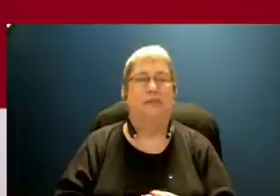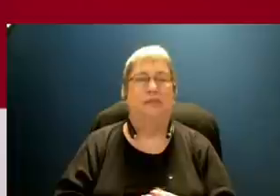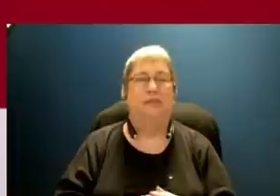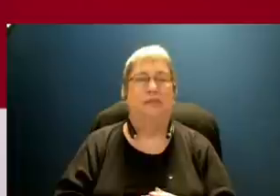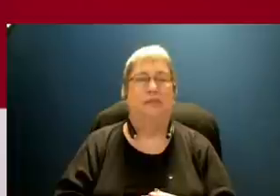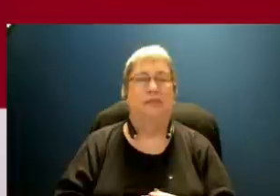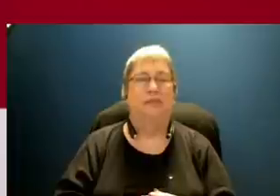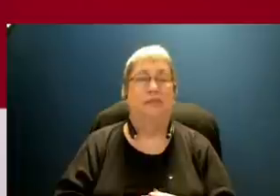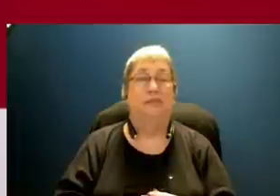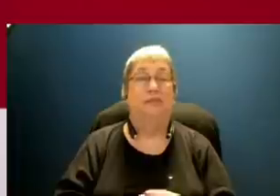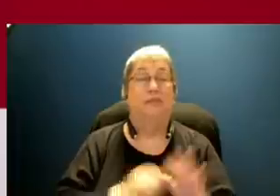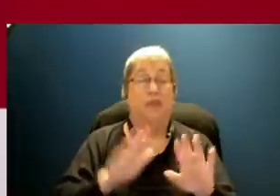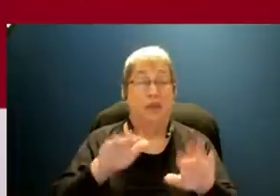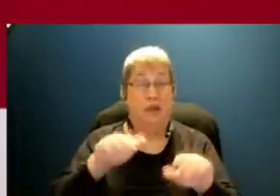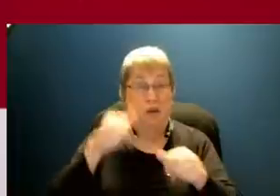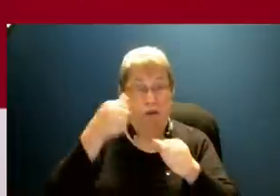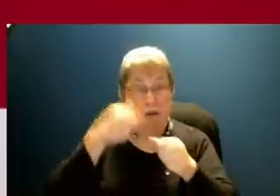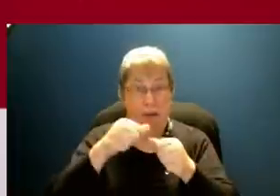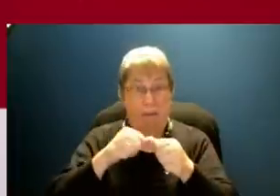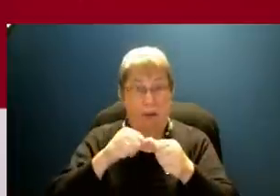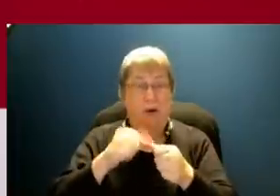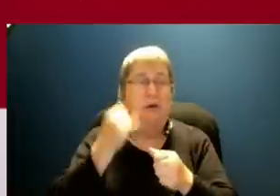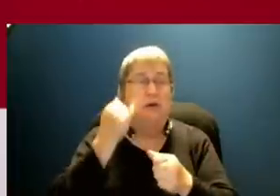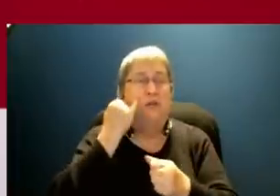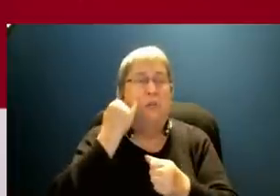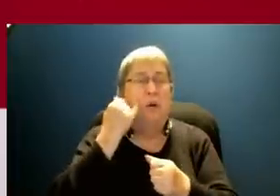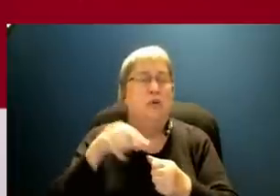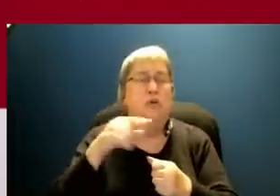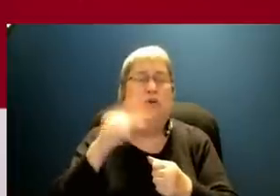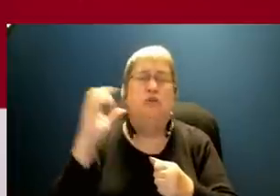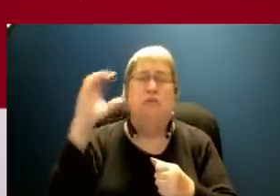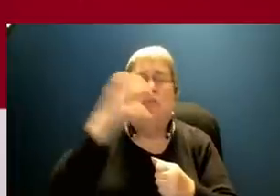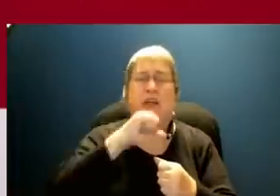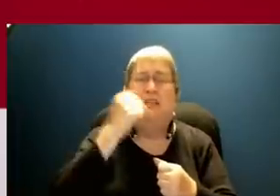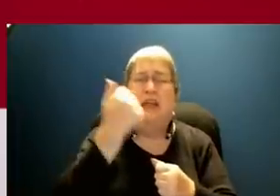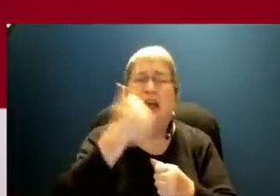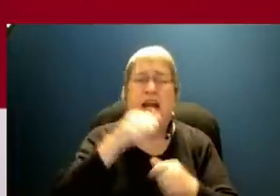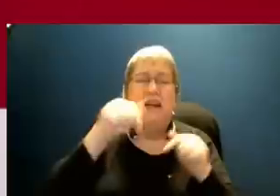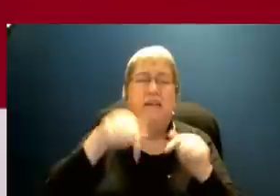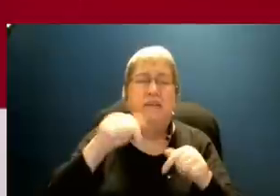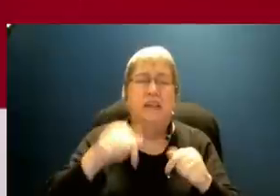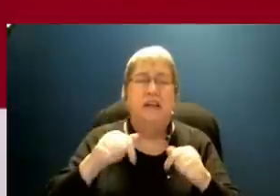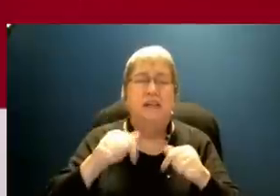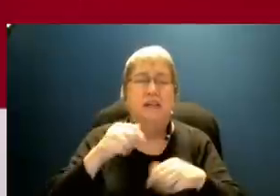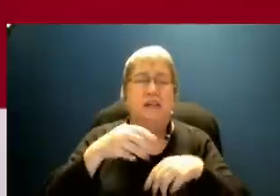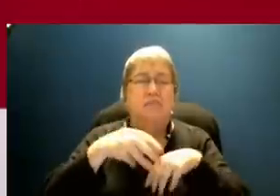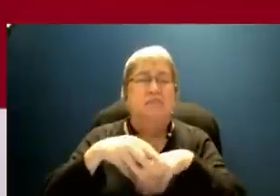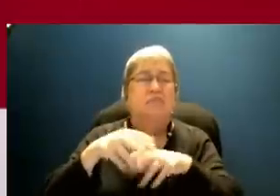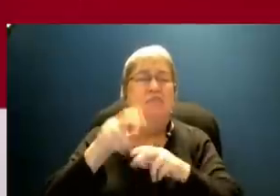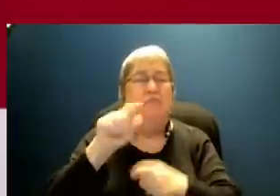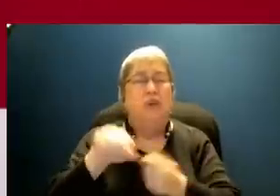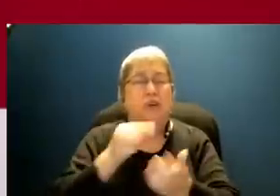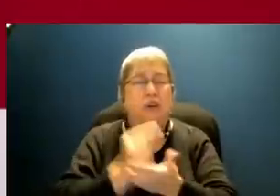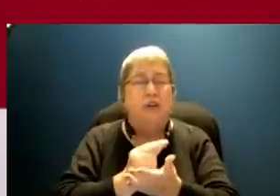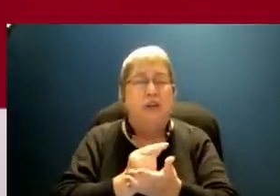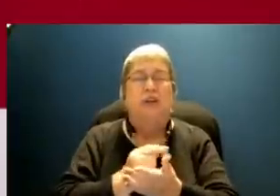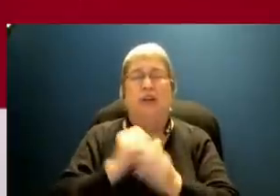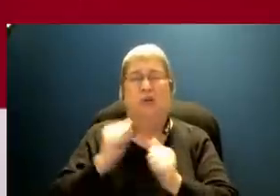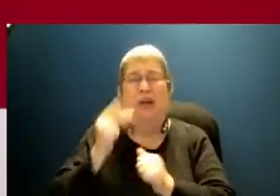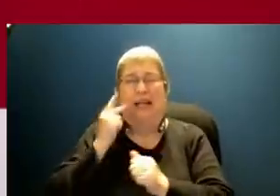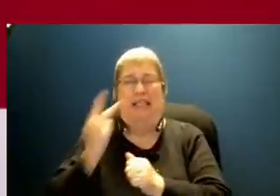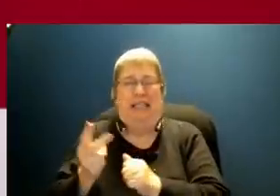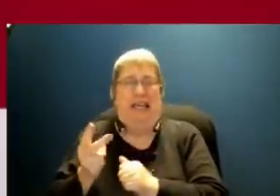As a reminder, if you miss any of today's program, the entire commencement ceremony will be available to view shortly after